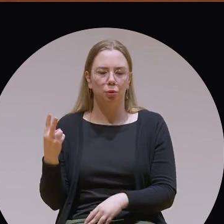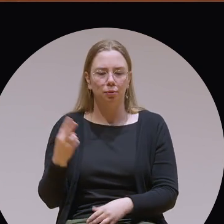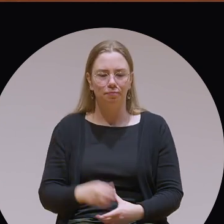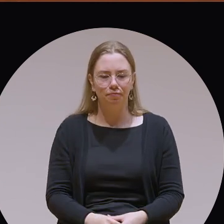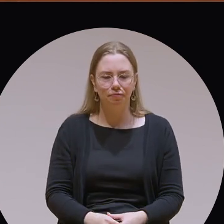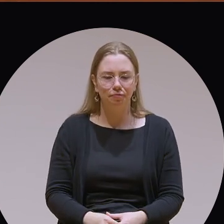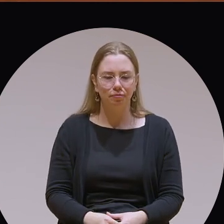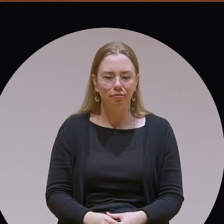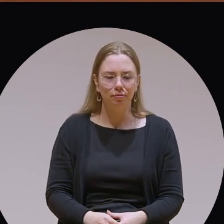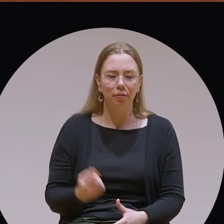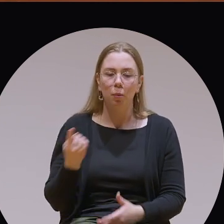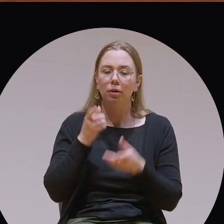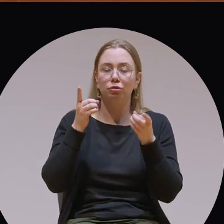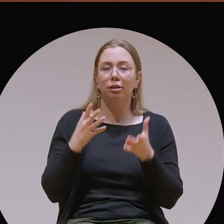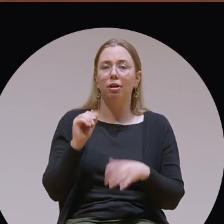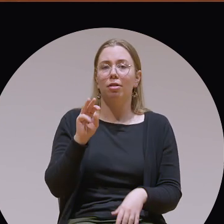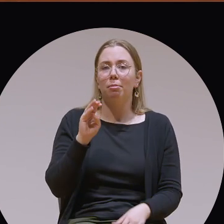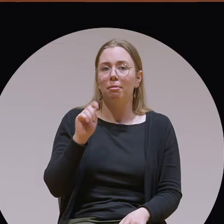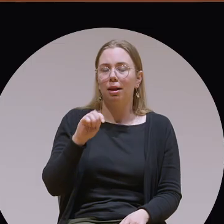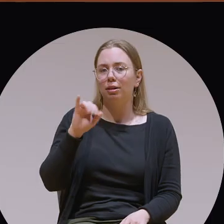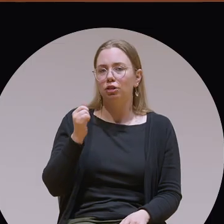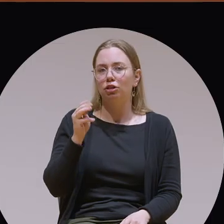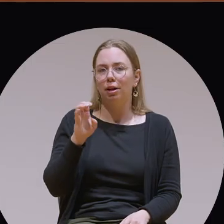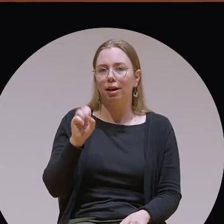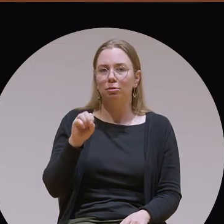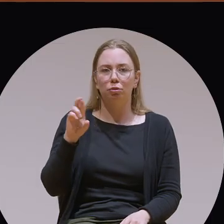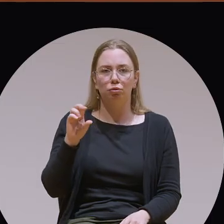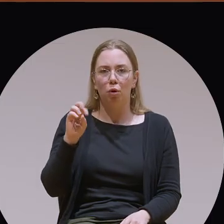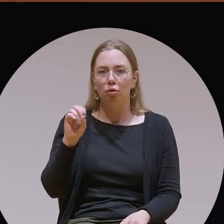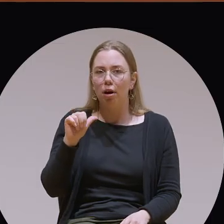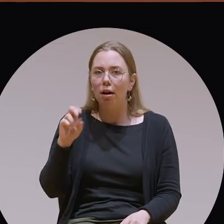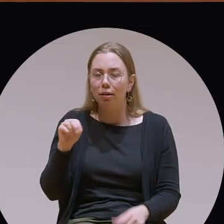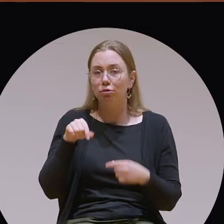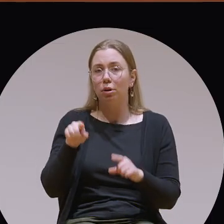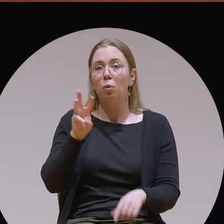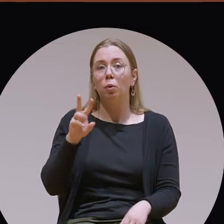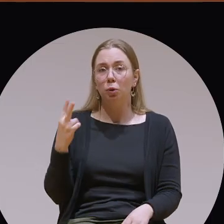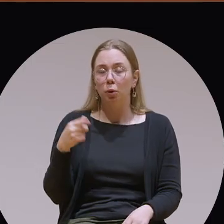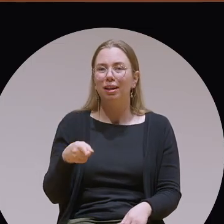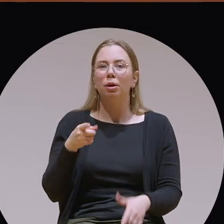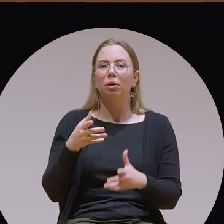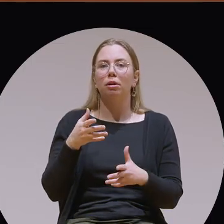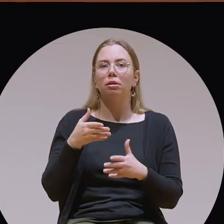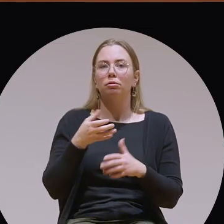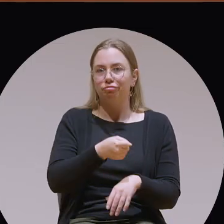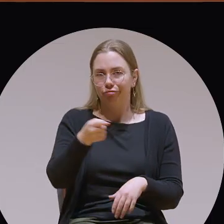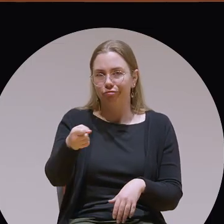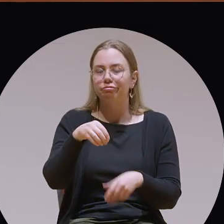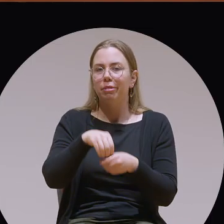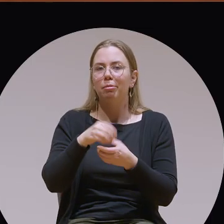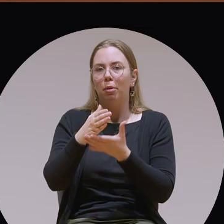of the Met, a gentleman called James Rorimer, who in World War II was enlisted into a branch of the